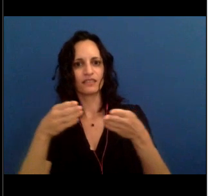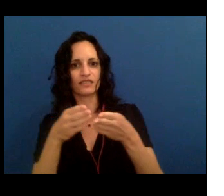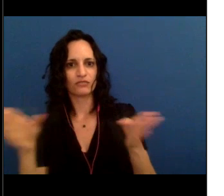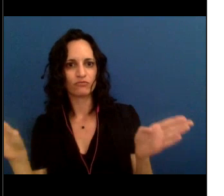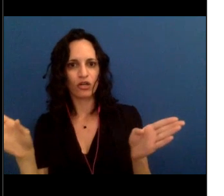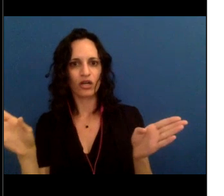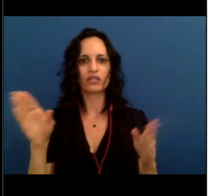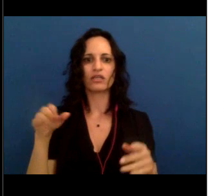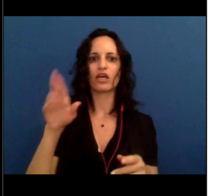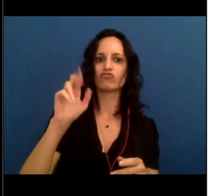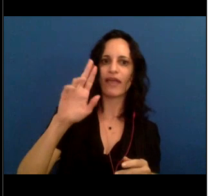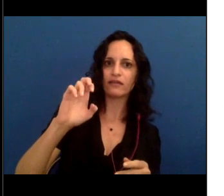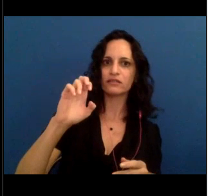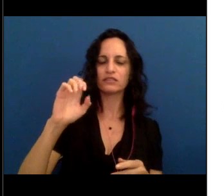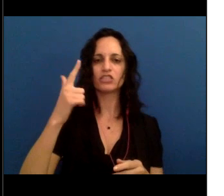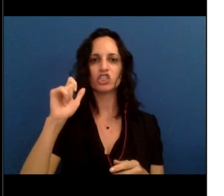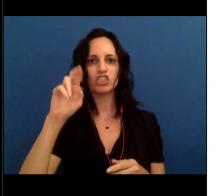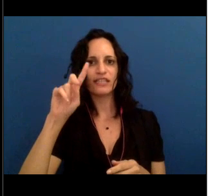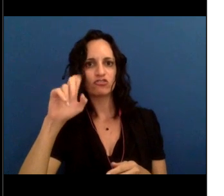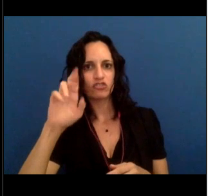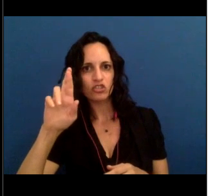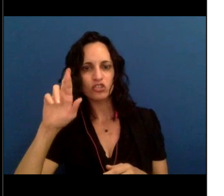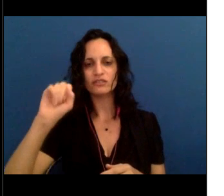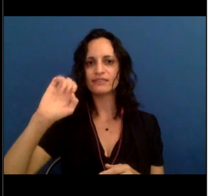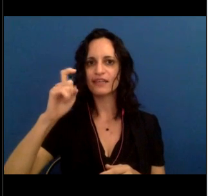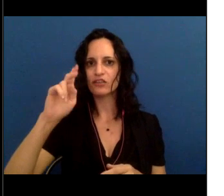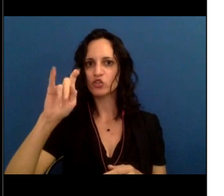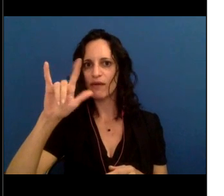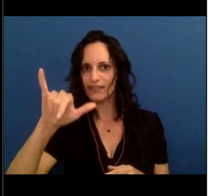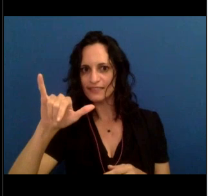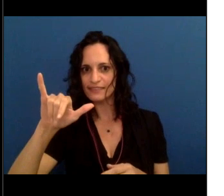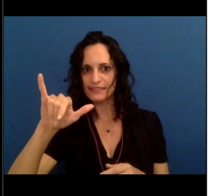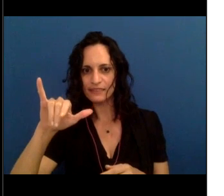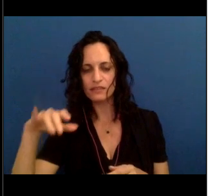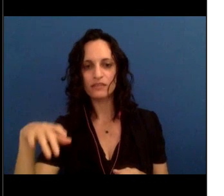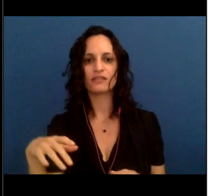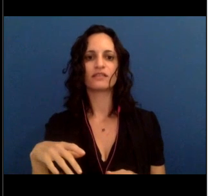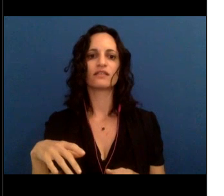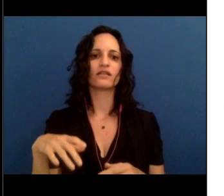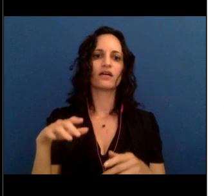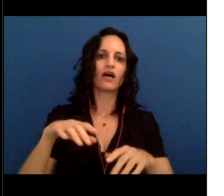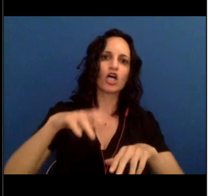language. And that is exactly what I will not be talking to you about today.